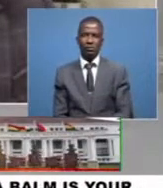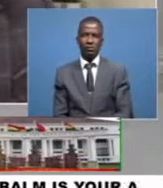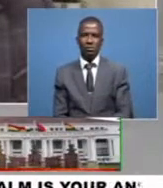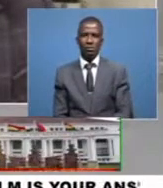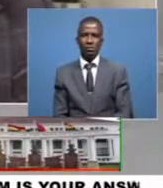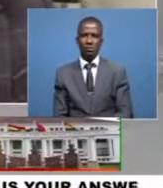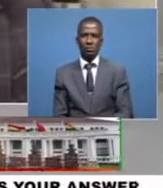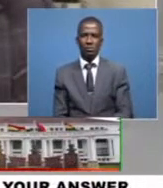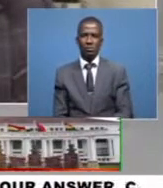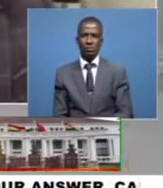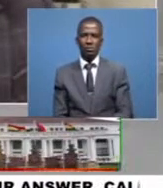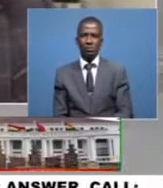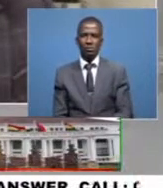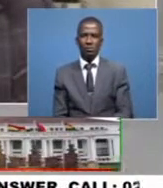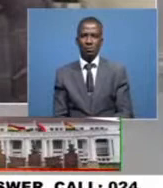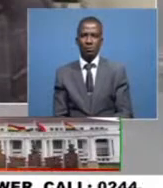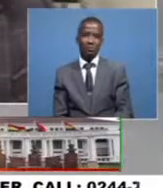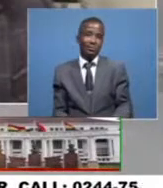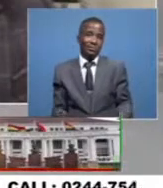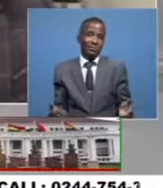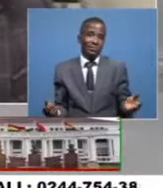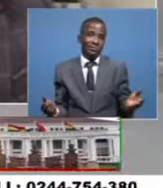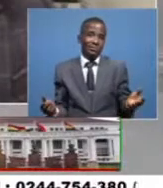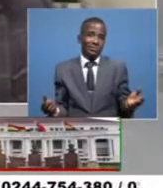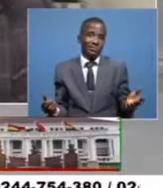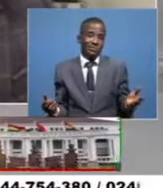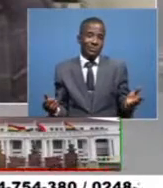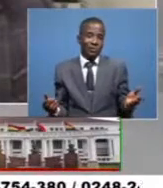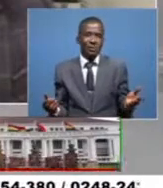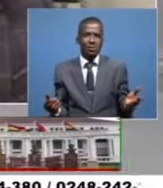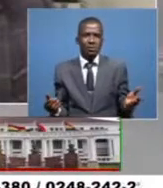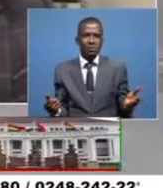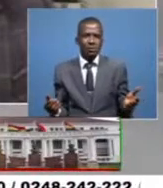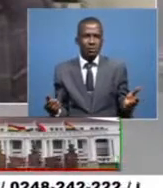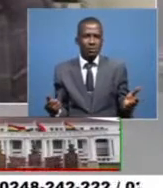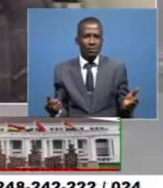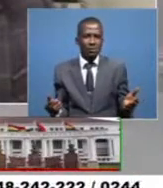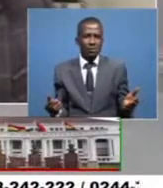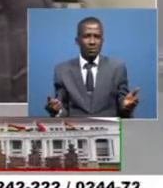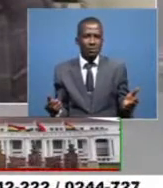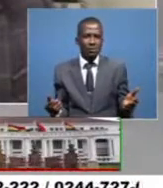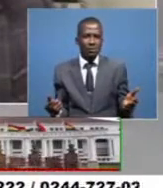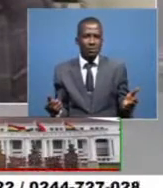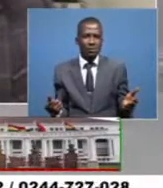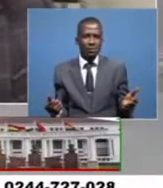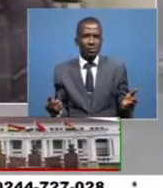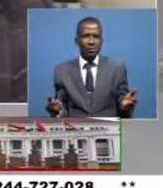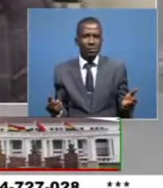Doc? All right. Looks like we're having challenge. Yes. Can you hear me?